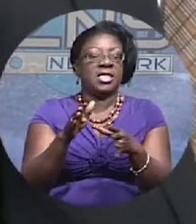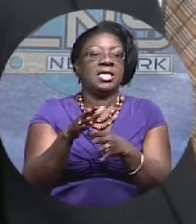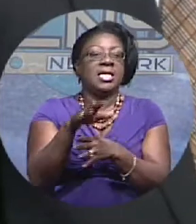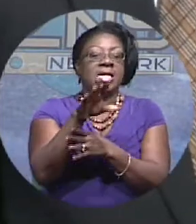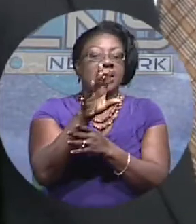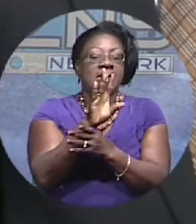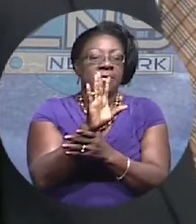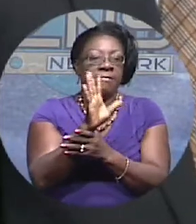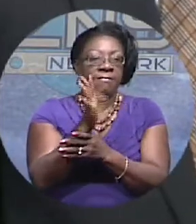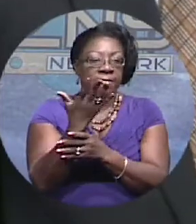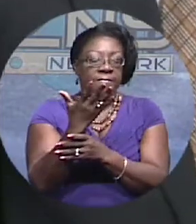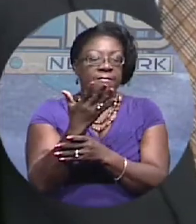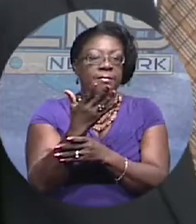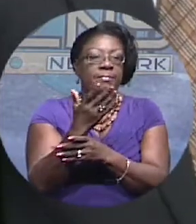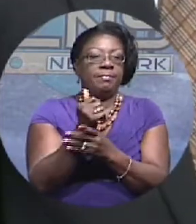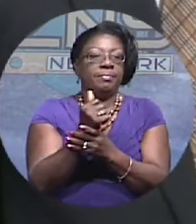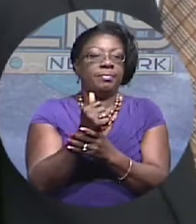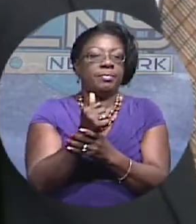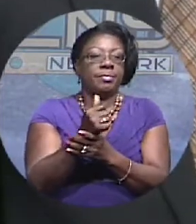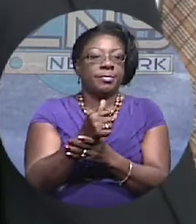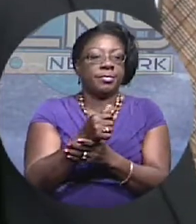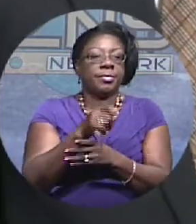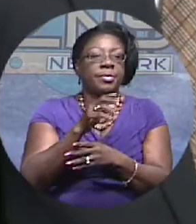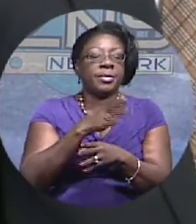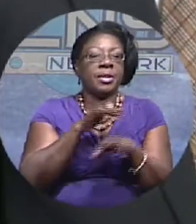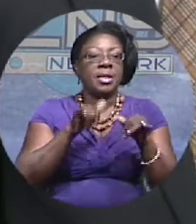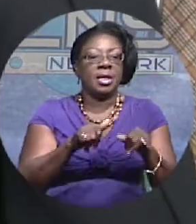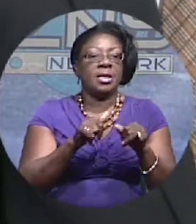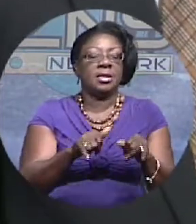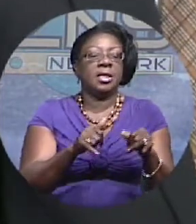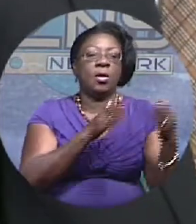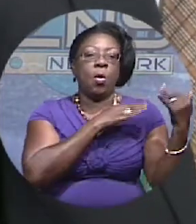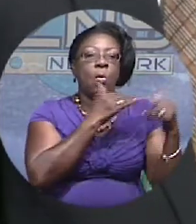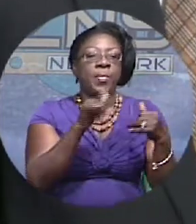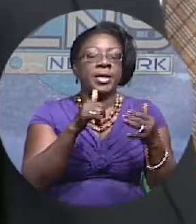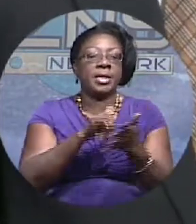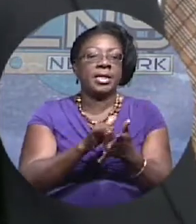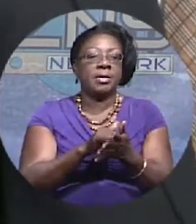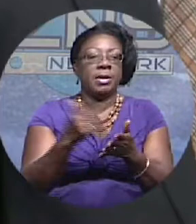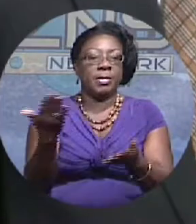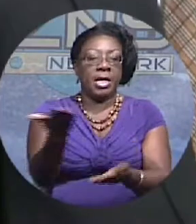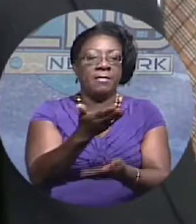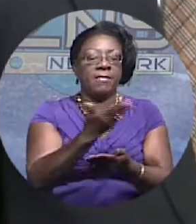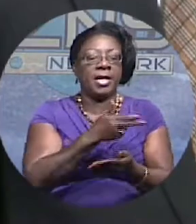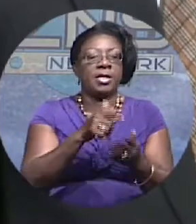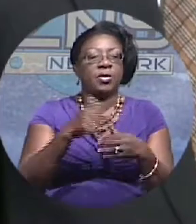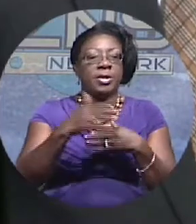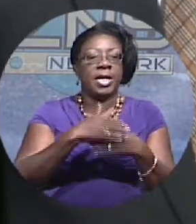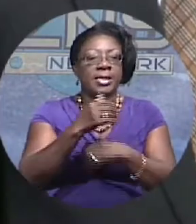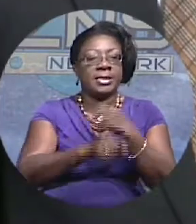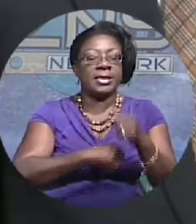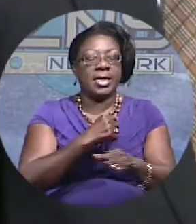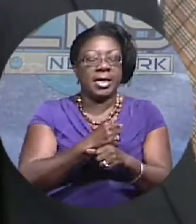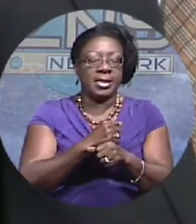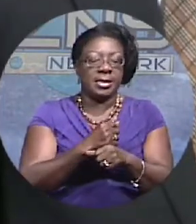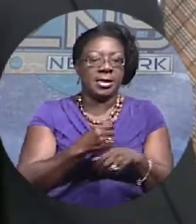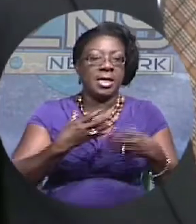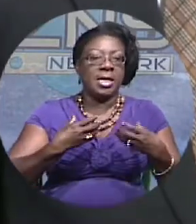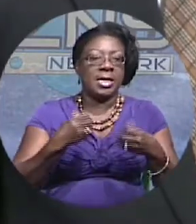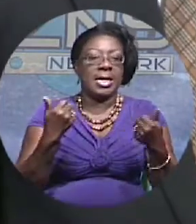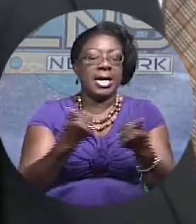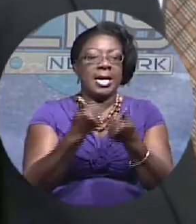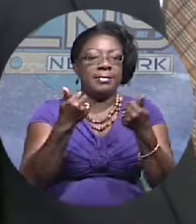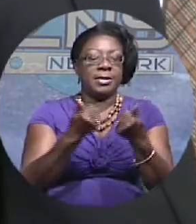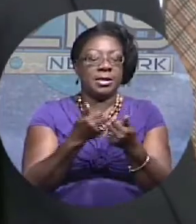according to BBF First Vice President Mario Boleg, they are still holding out hope for an invitation to next year's FIBA Championships in San